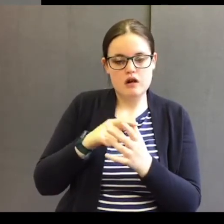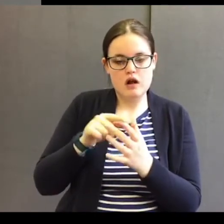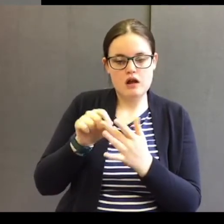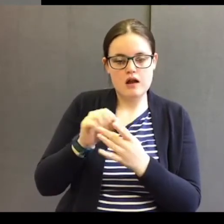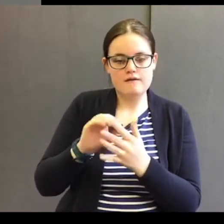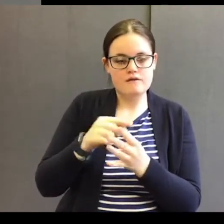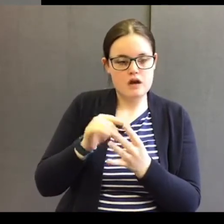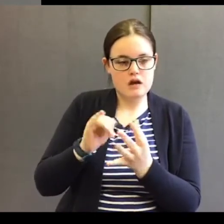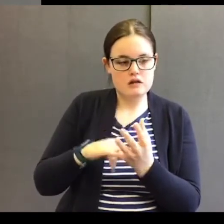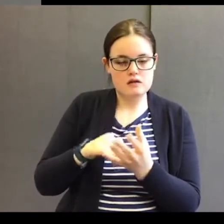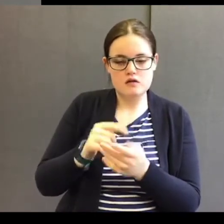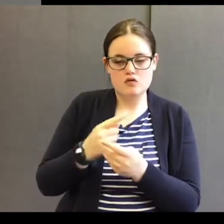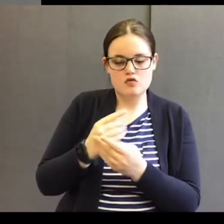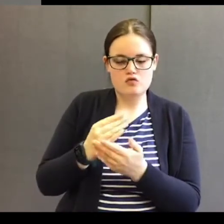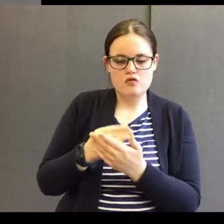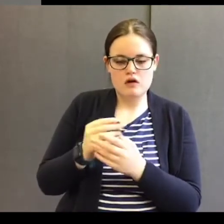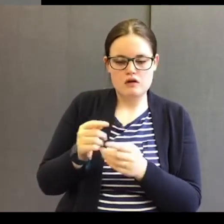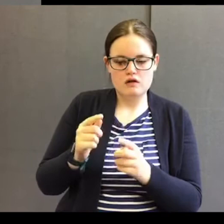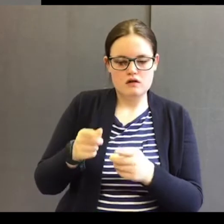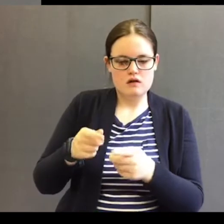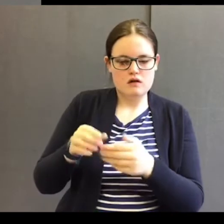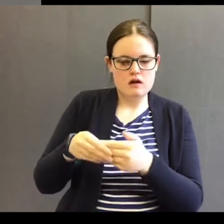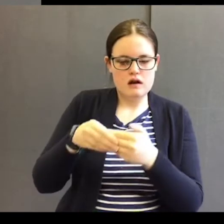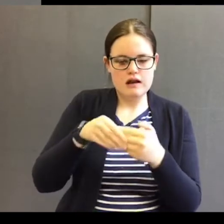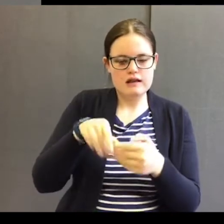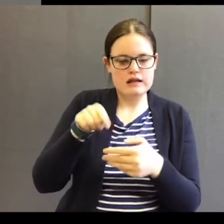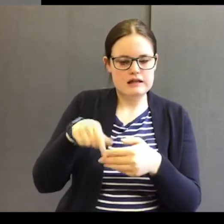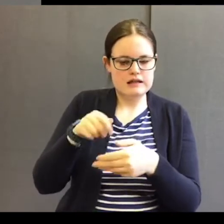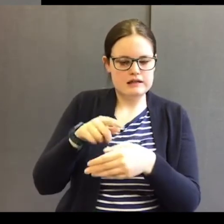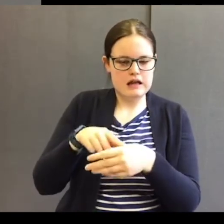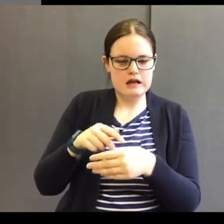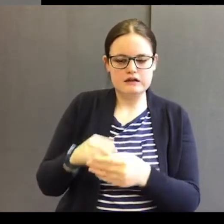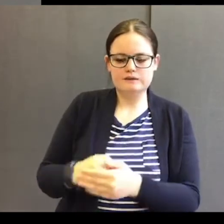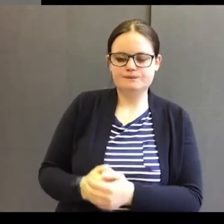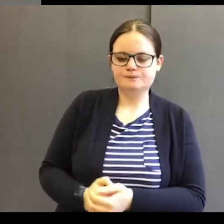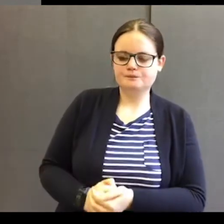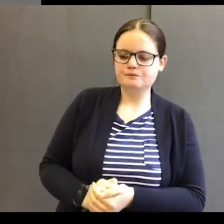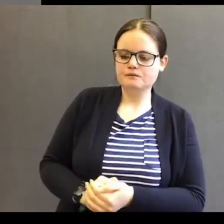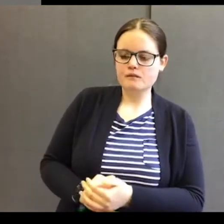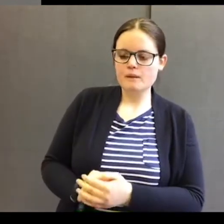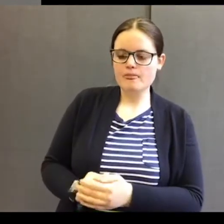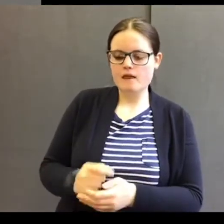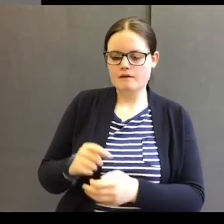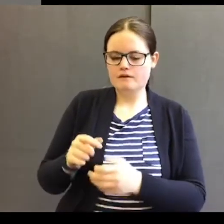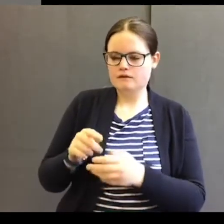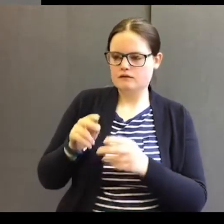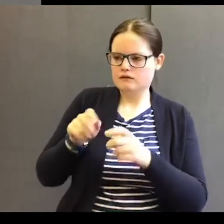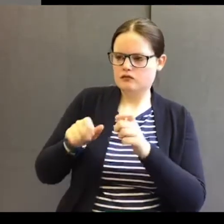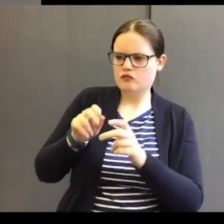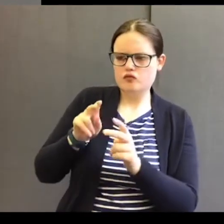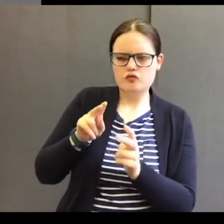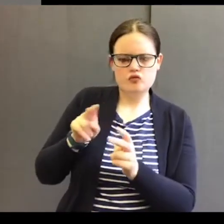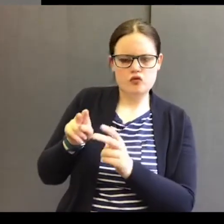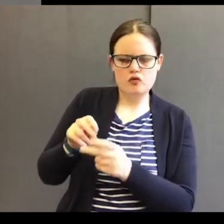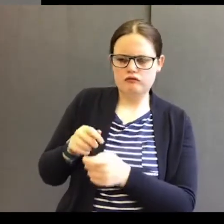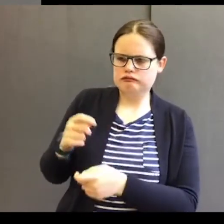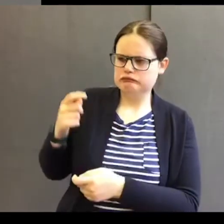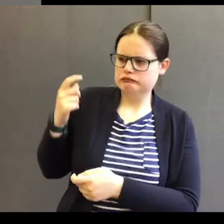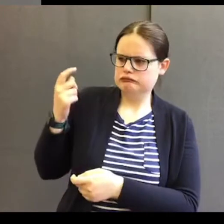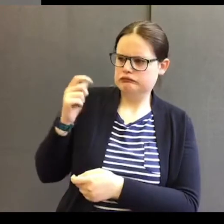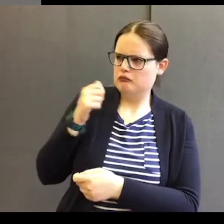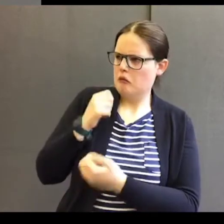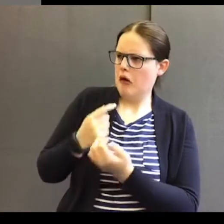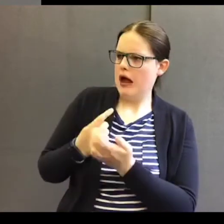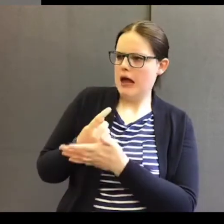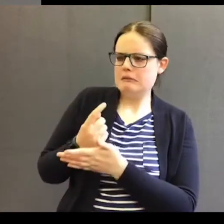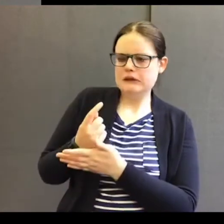or Caiaphas, who was the chief priest at the time. And they noticed. They